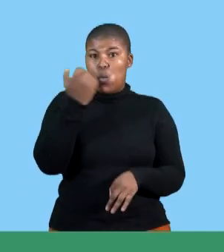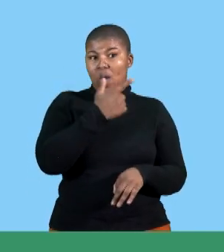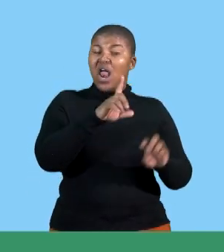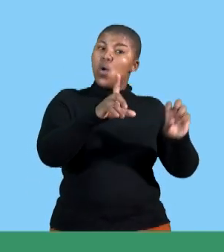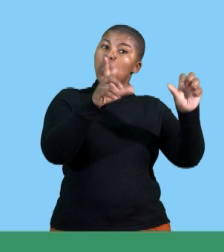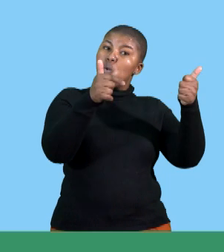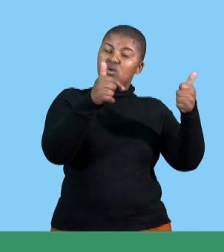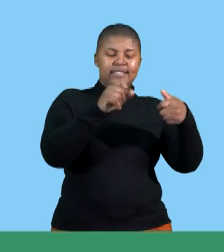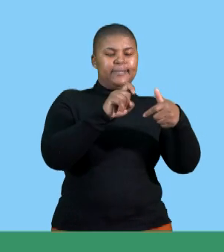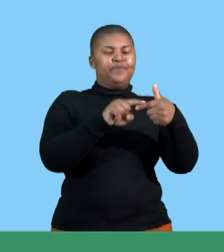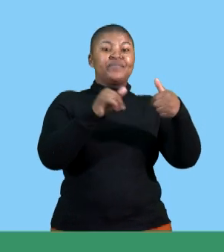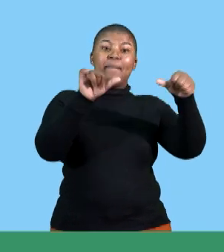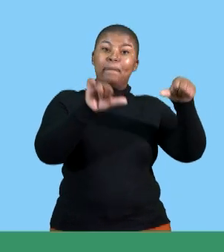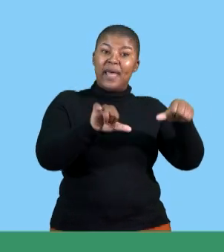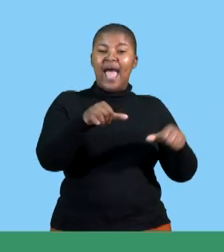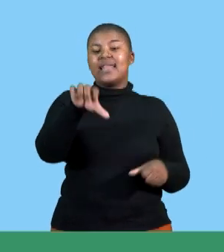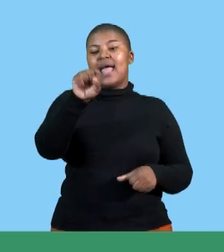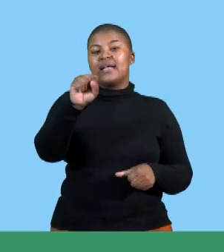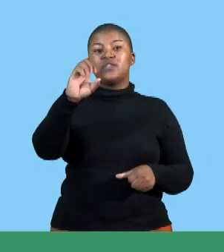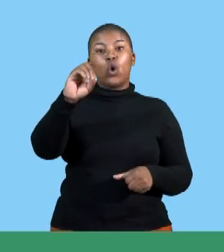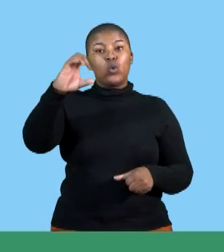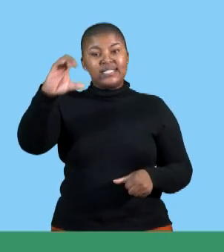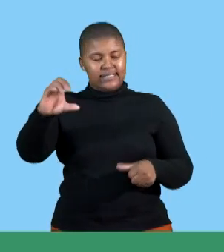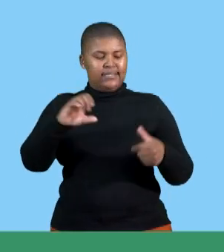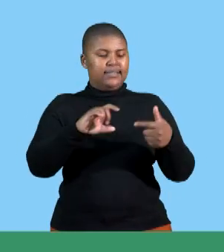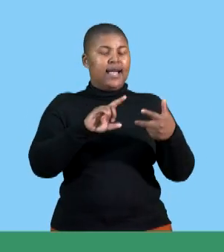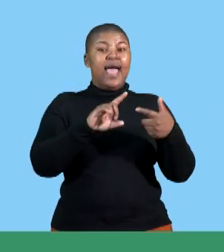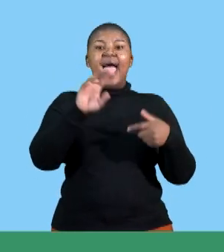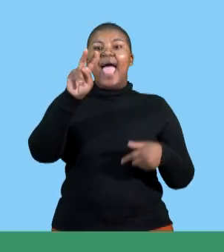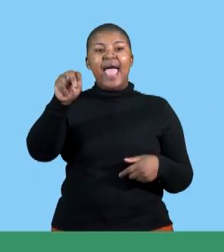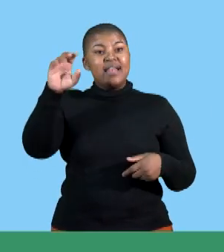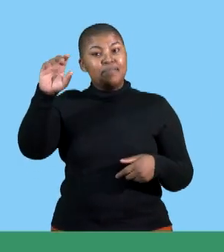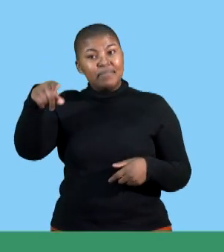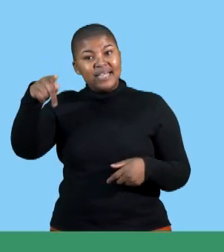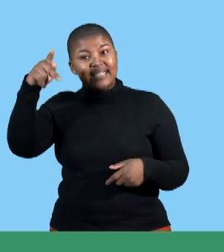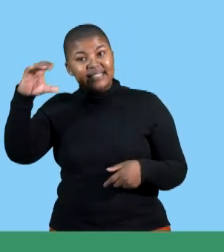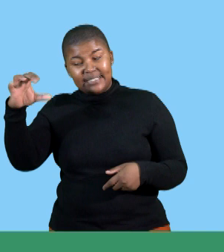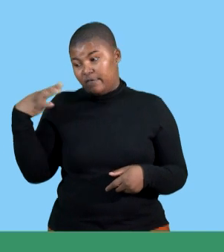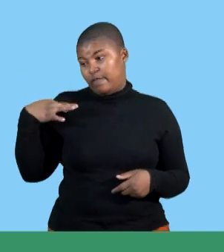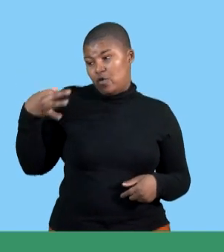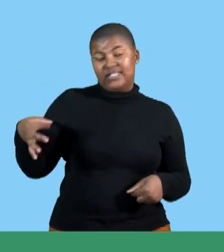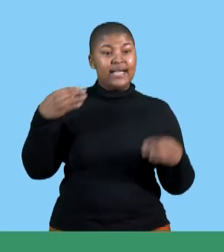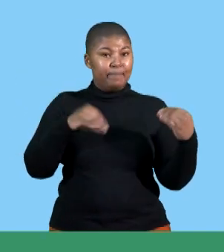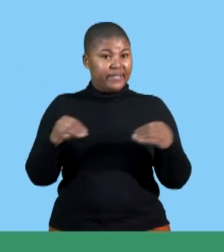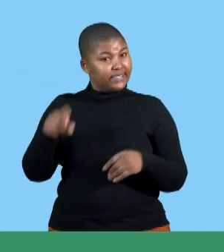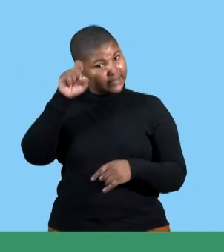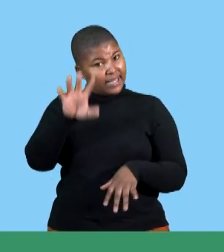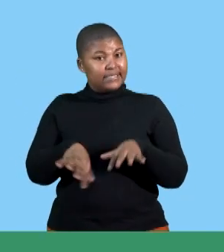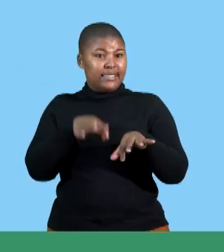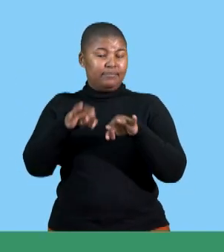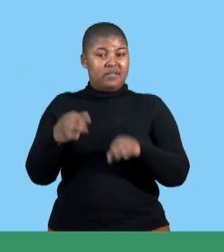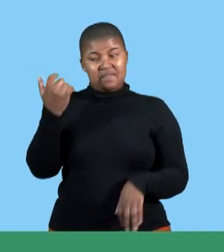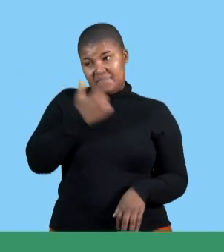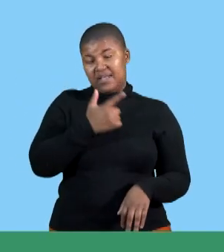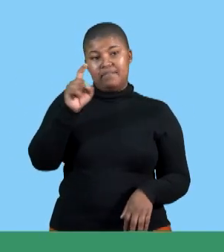or disadvantages of the state-owned company, non-profit company, and cooperatives. You must